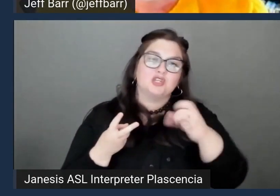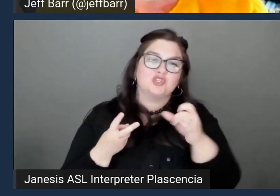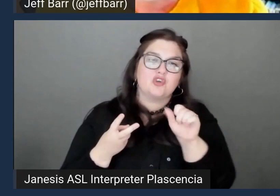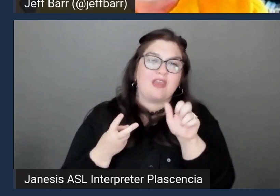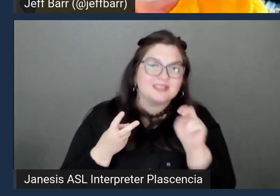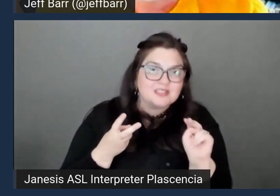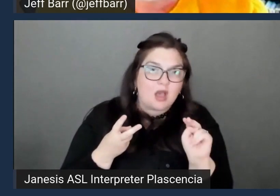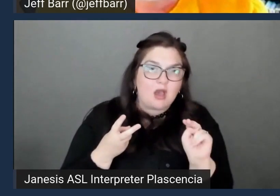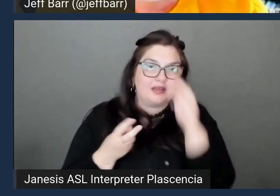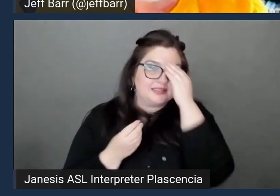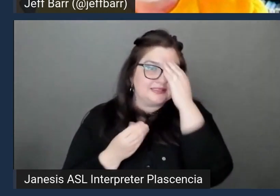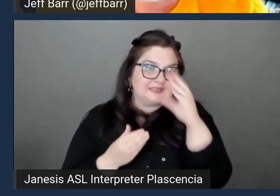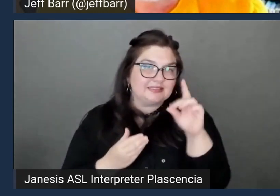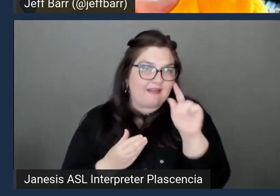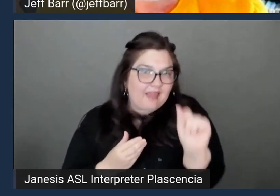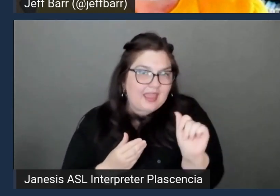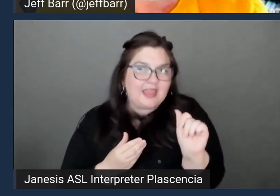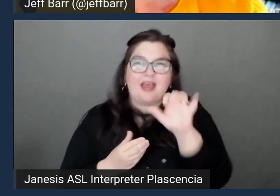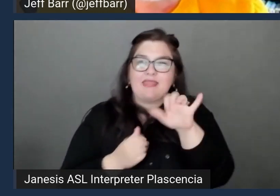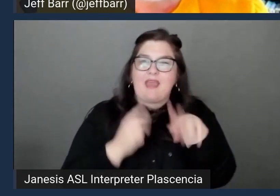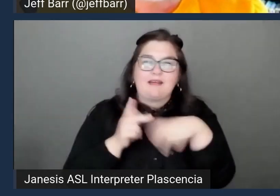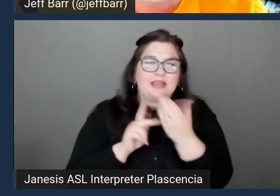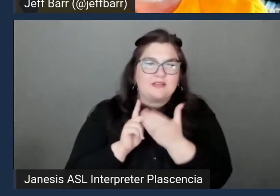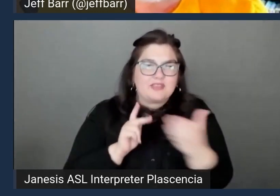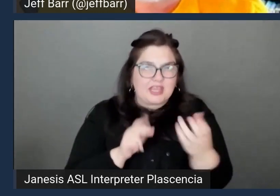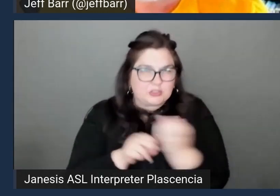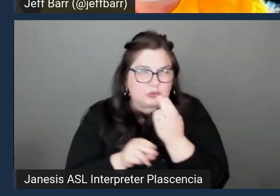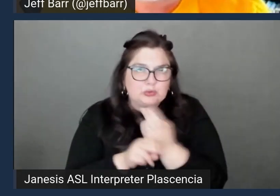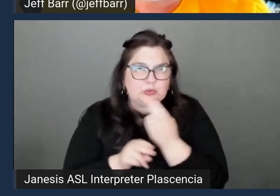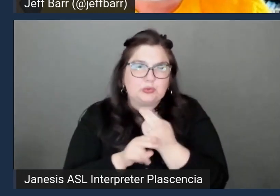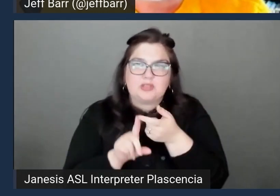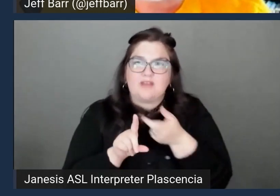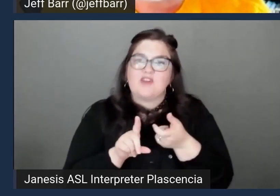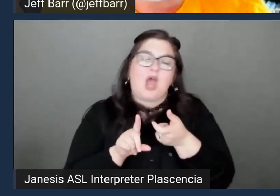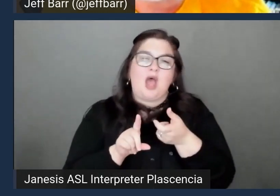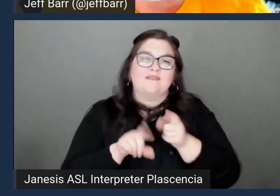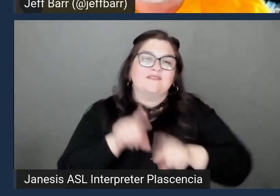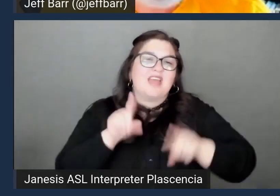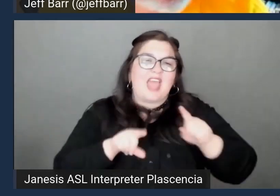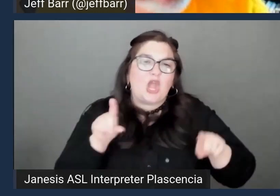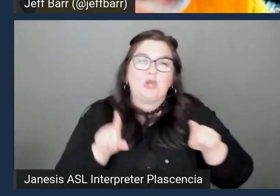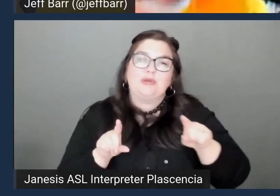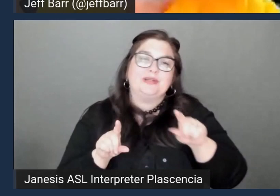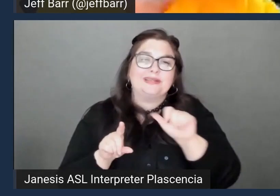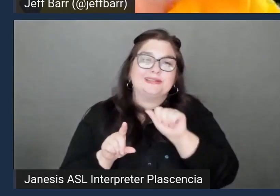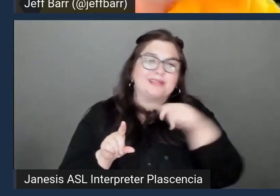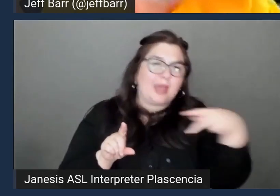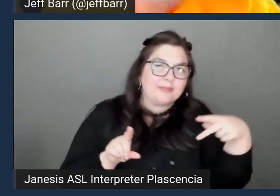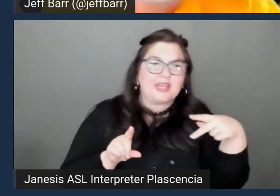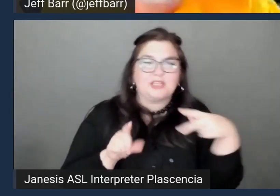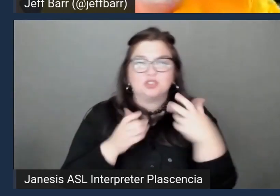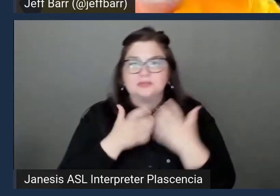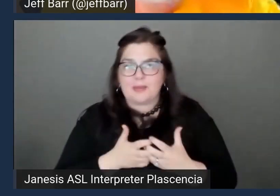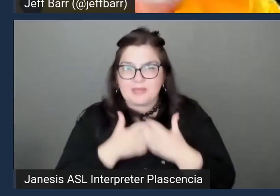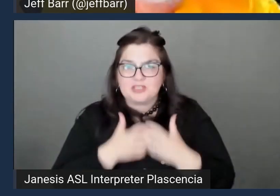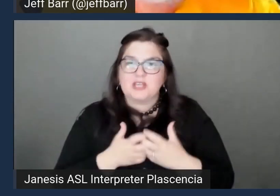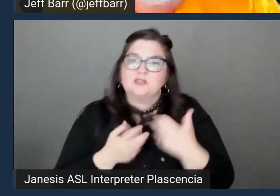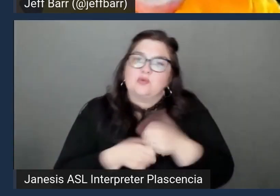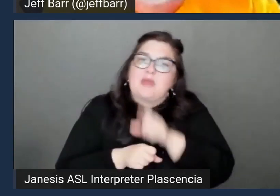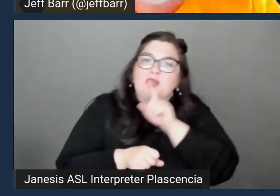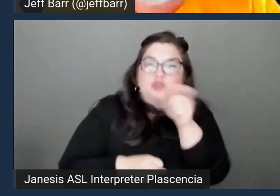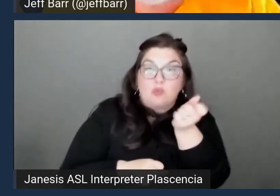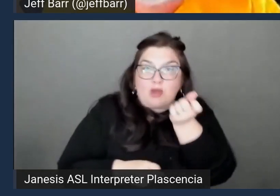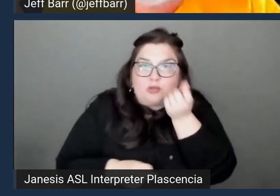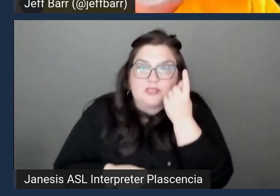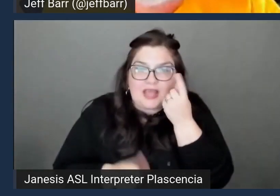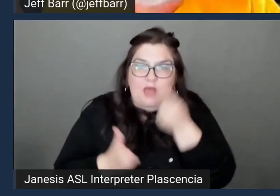things that you use that's really coming out of various applications and machines so that you can go and understand what's going on in your system.